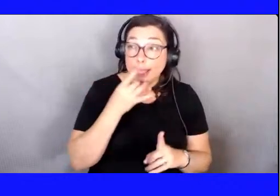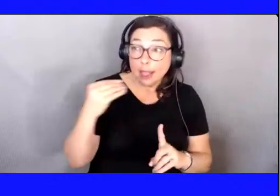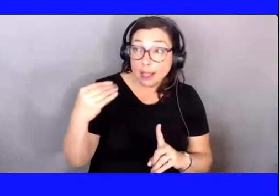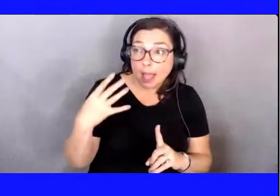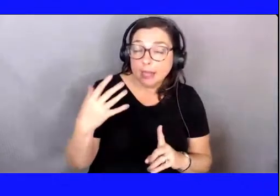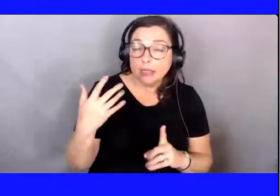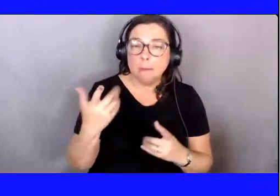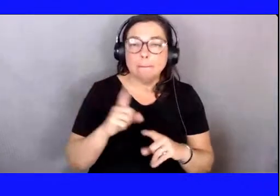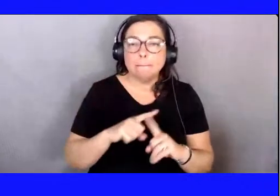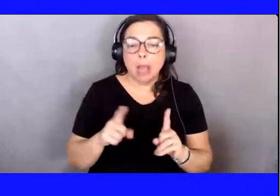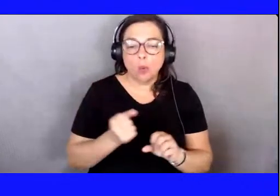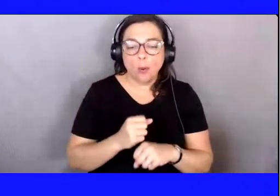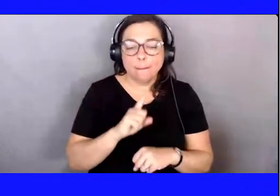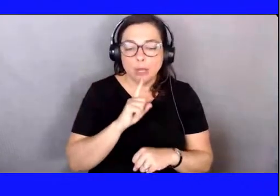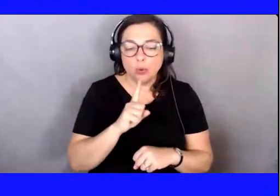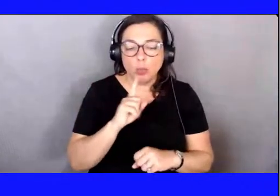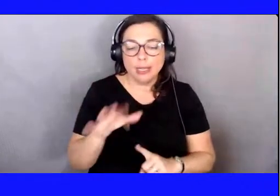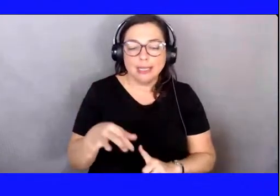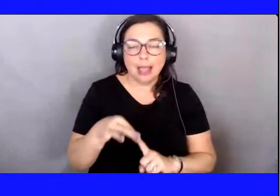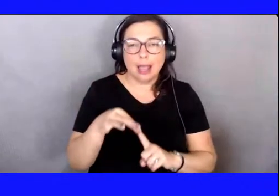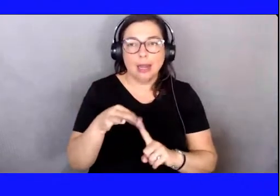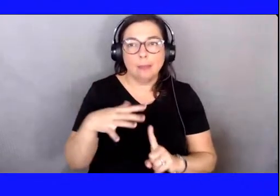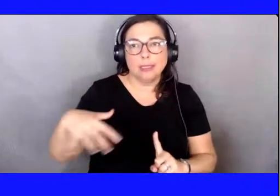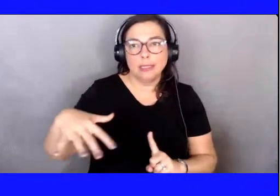a space as possible to them that it's under the train.